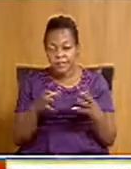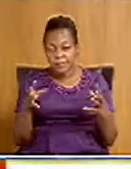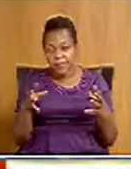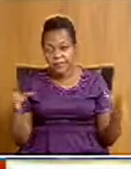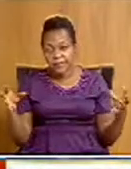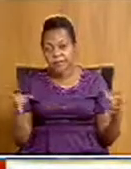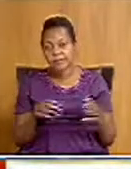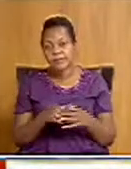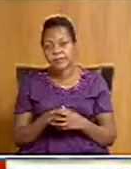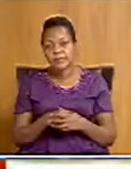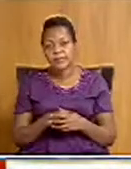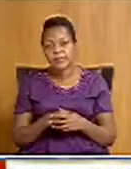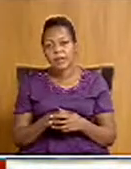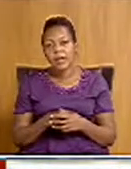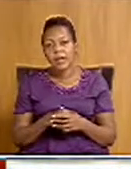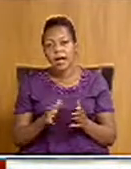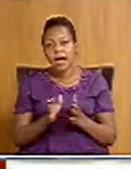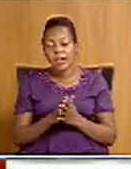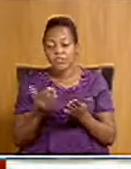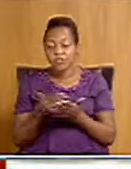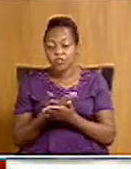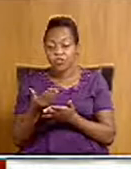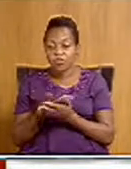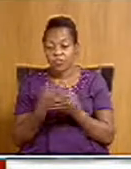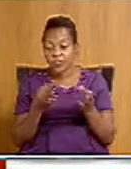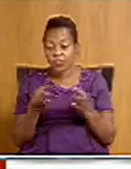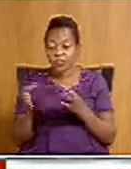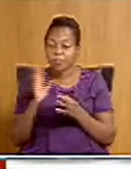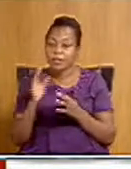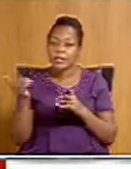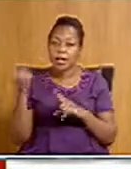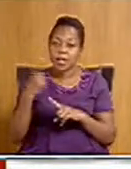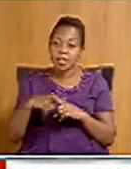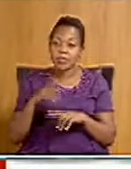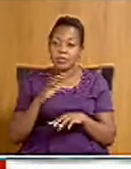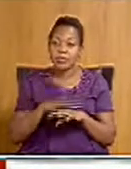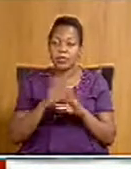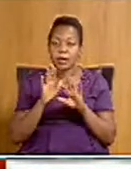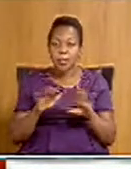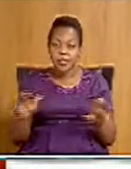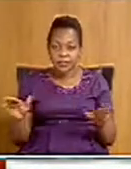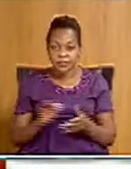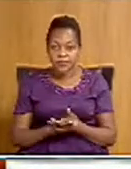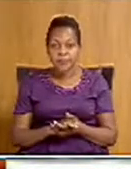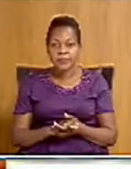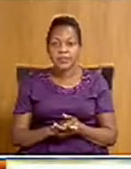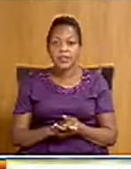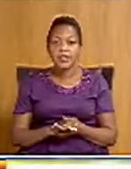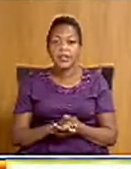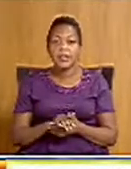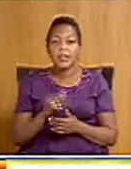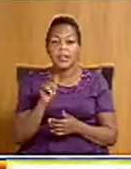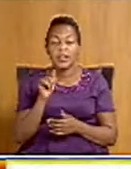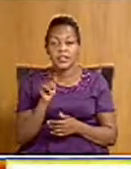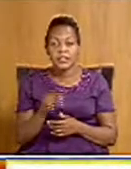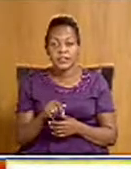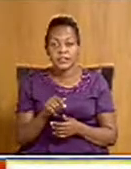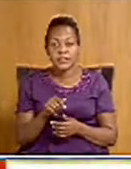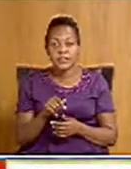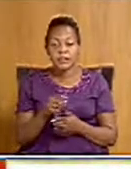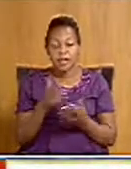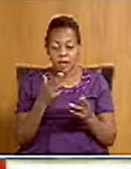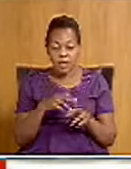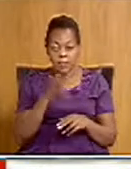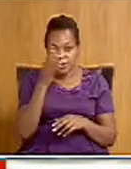expanded, and totally new products have been added. This has now vindicated the stand of the